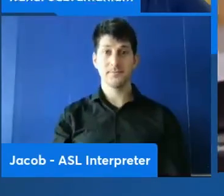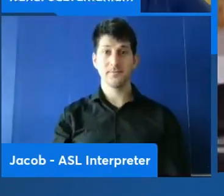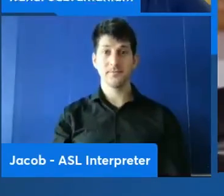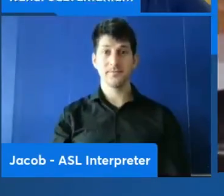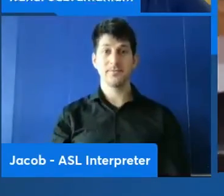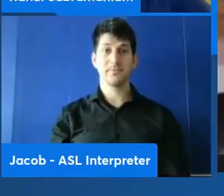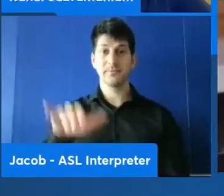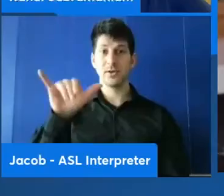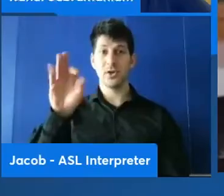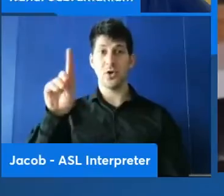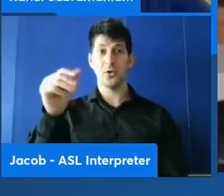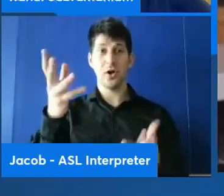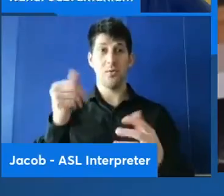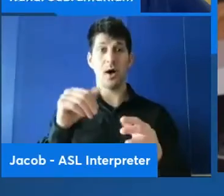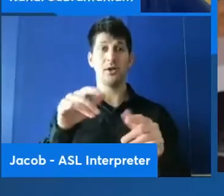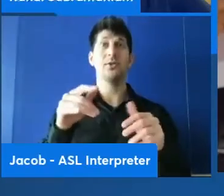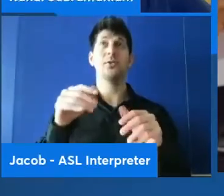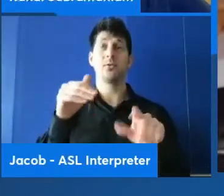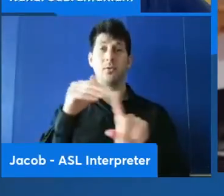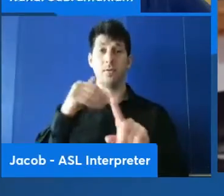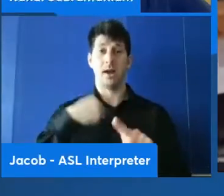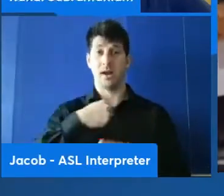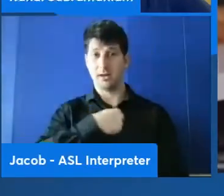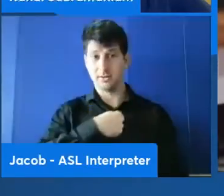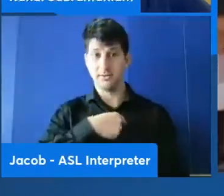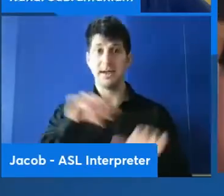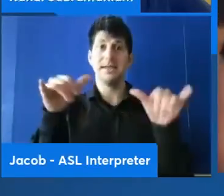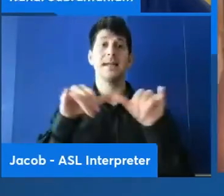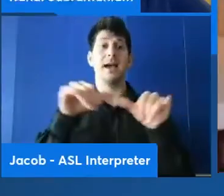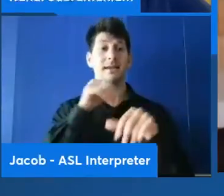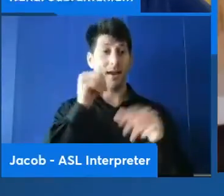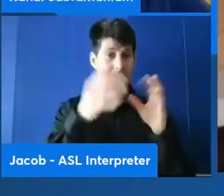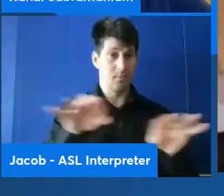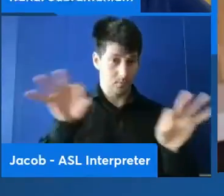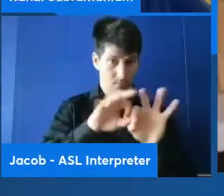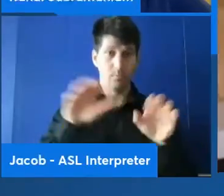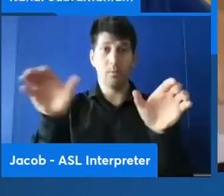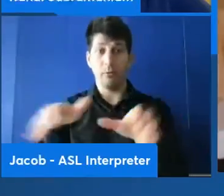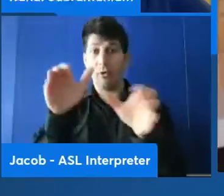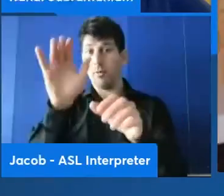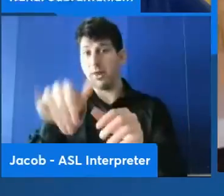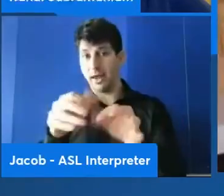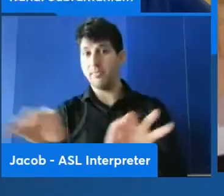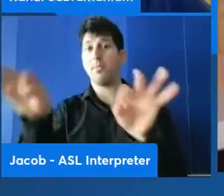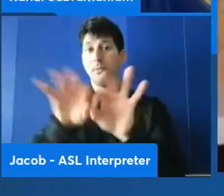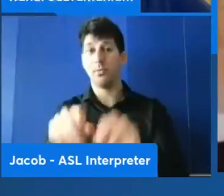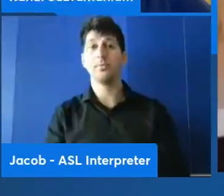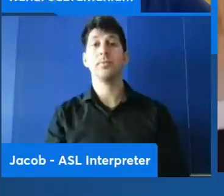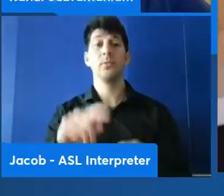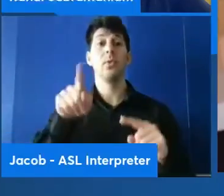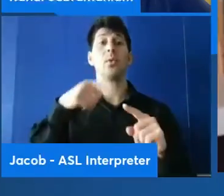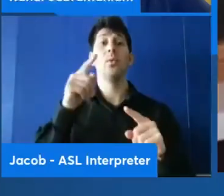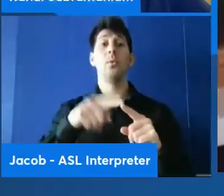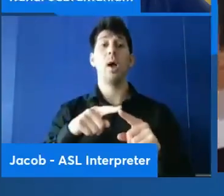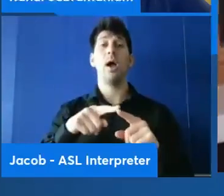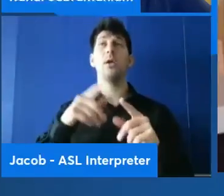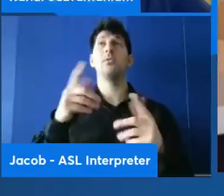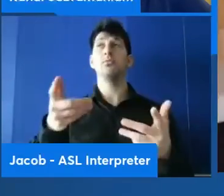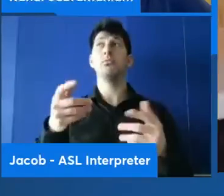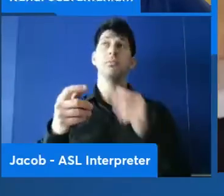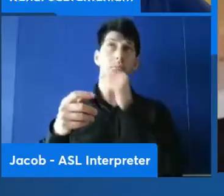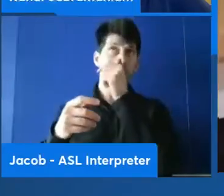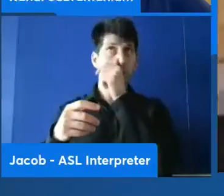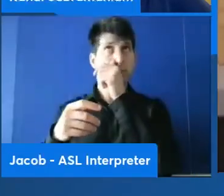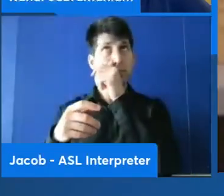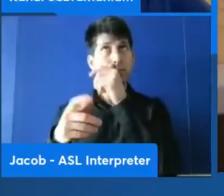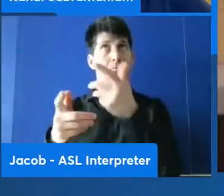all of us that size, not important. Performance is what matters. And when it comes to performance, this